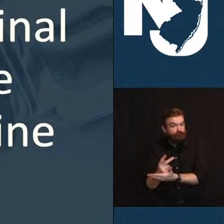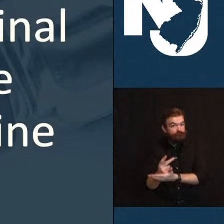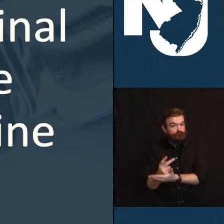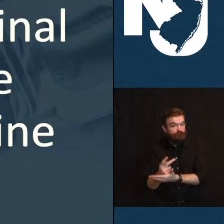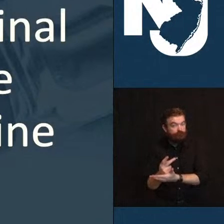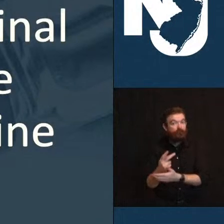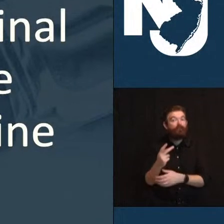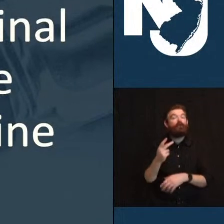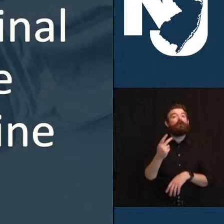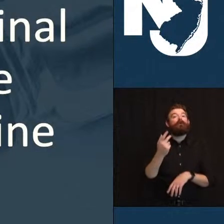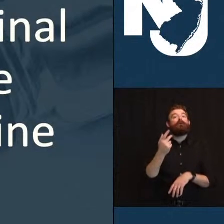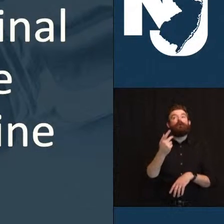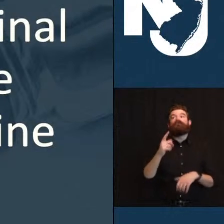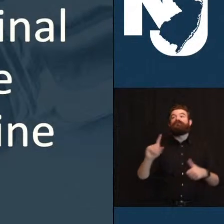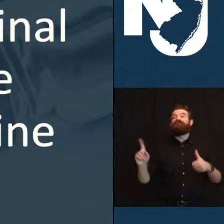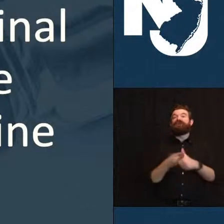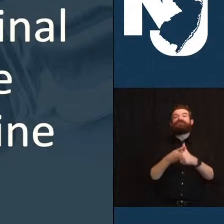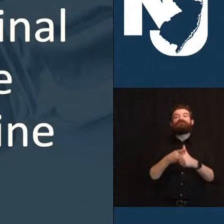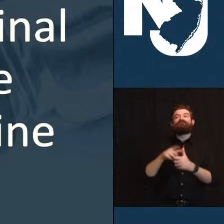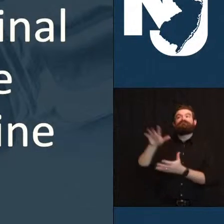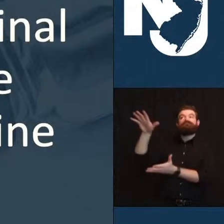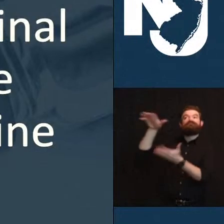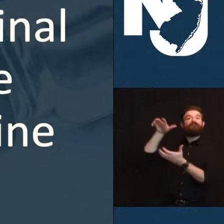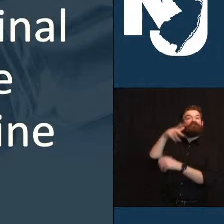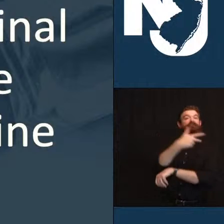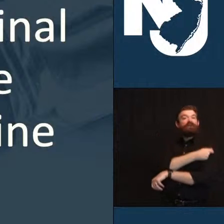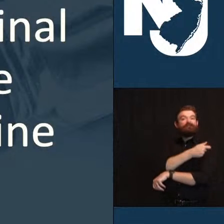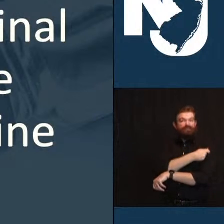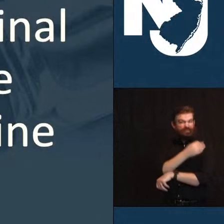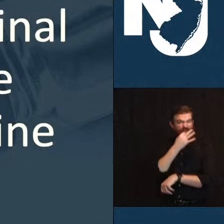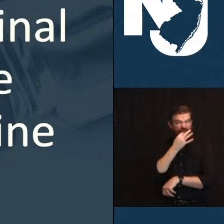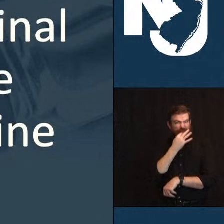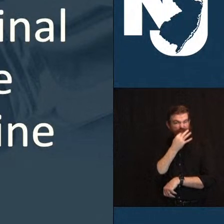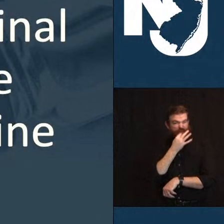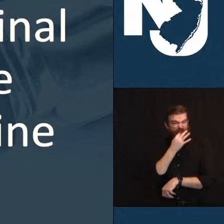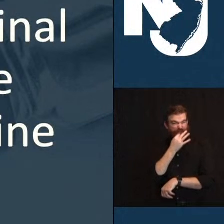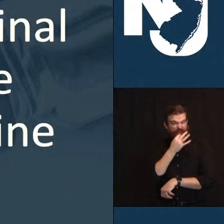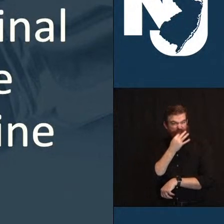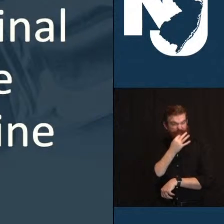and we will be ready to immediately begin putting our vaccine plan in place,